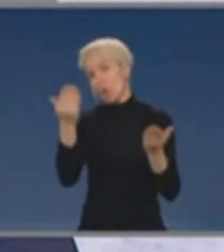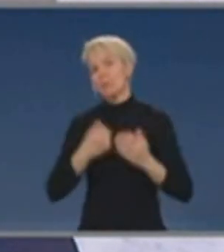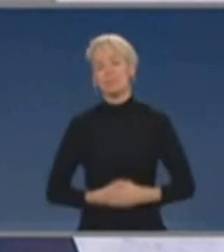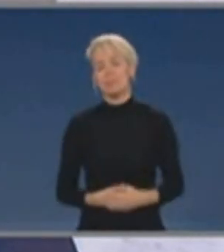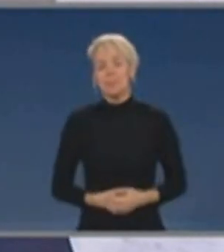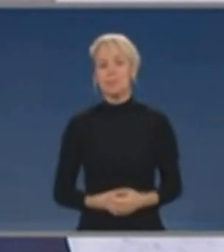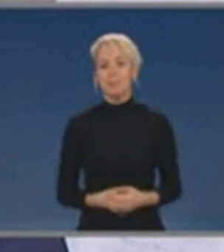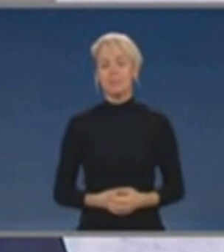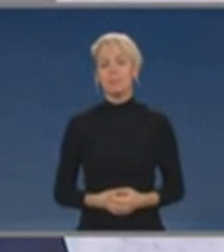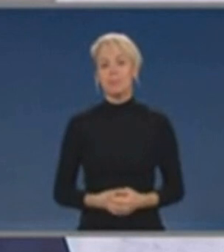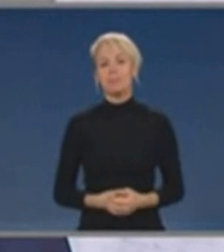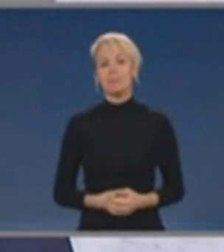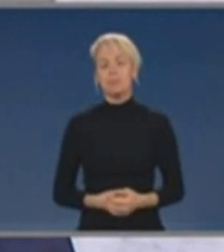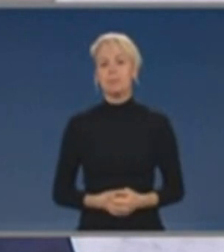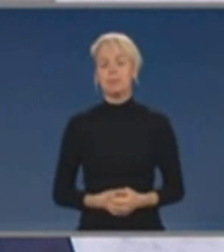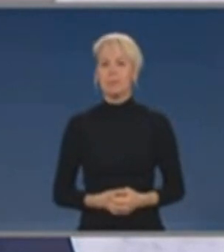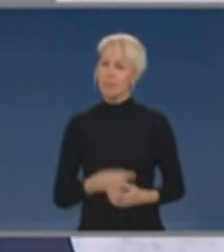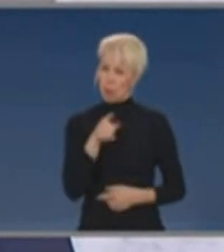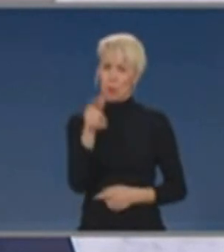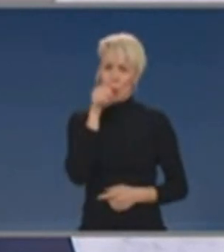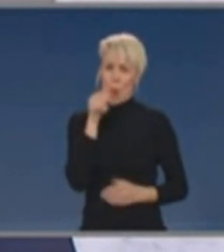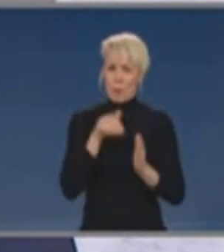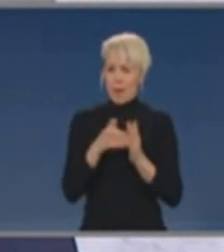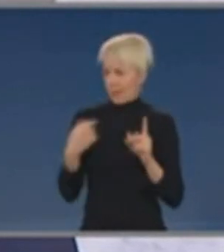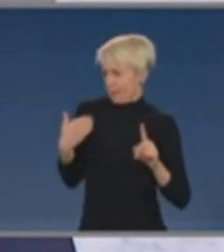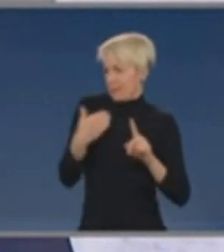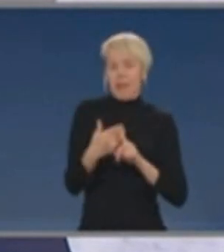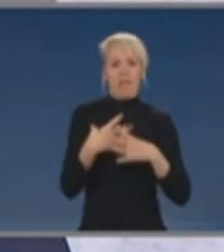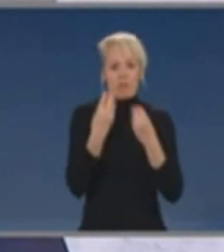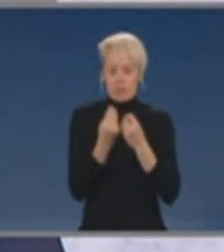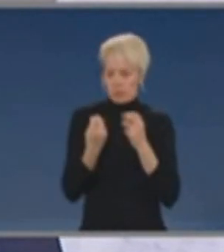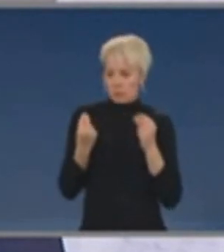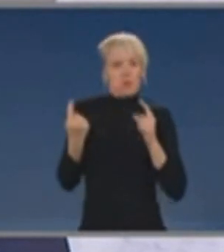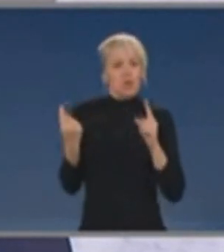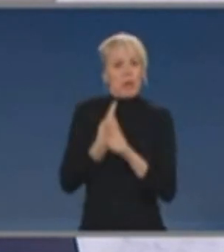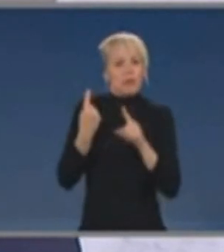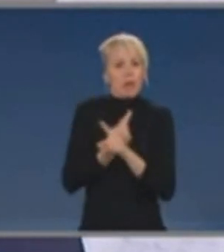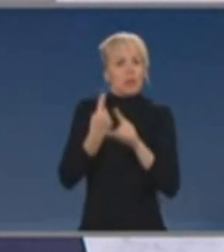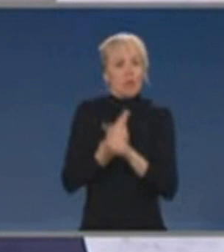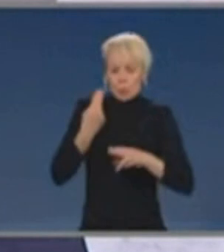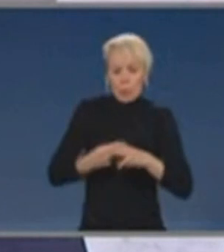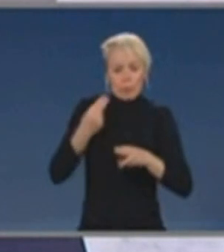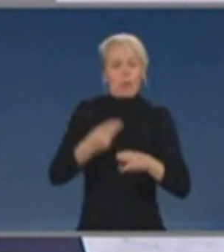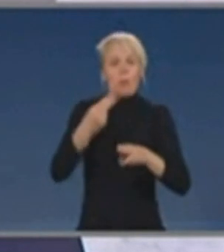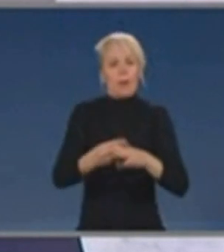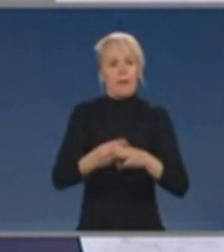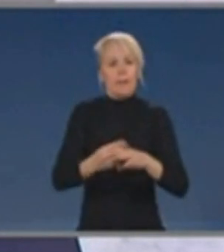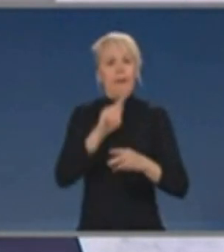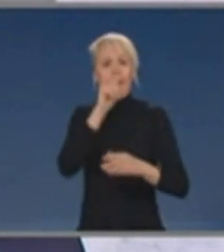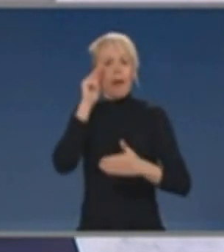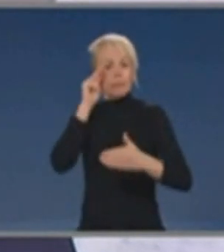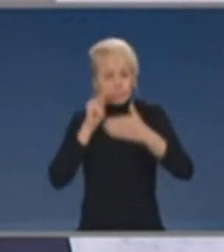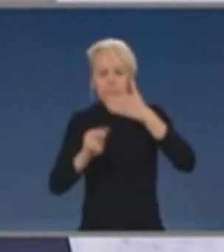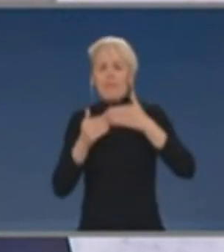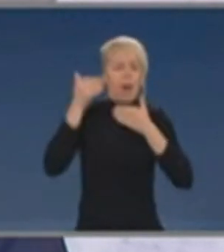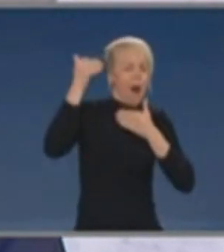we have all learned is that this is a fast-moving situation and there are many uncertainties, and you can't get too far over your head of yourself on some